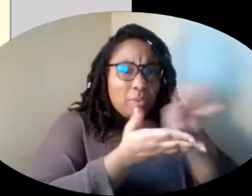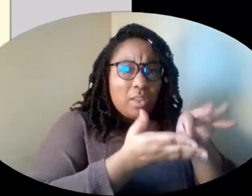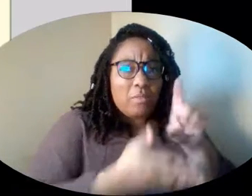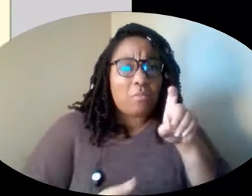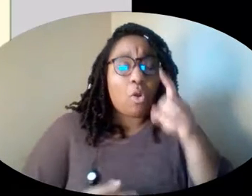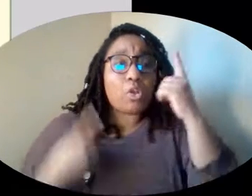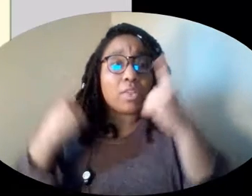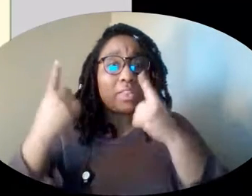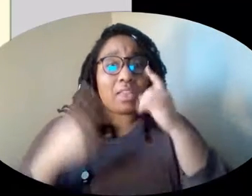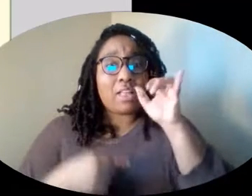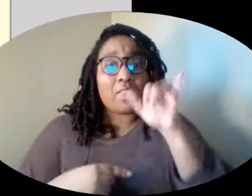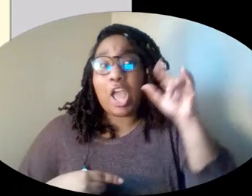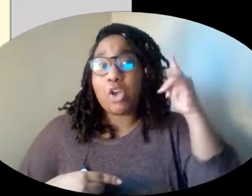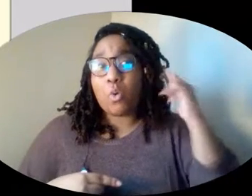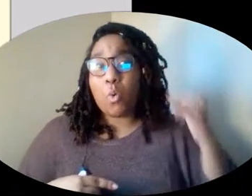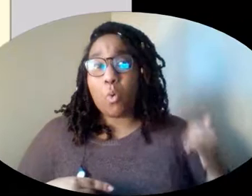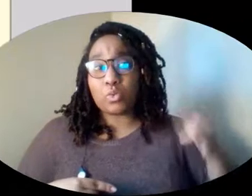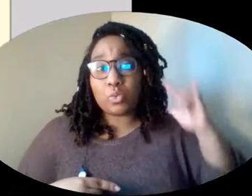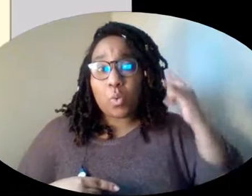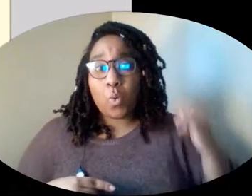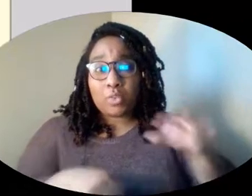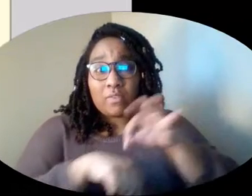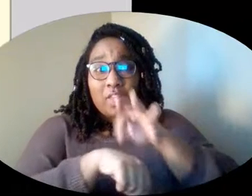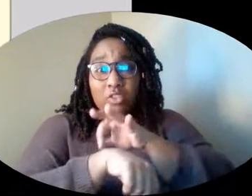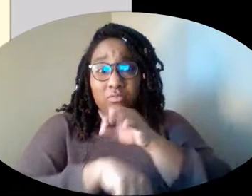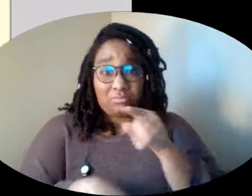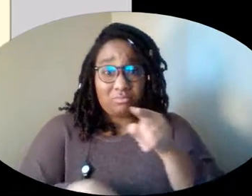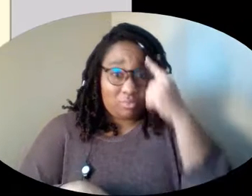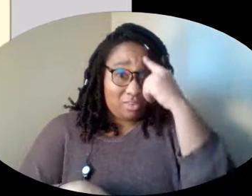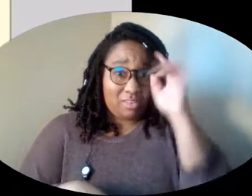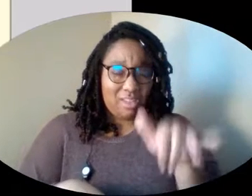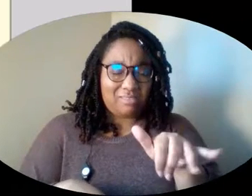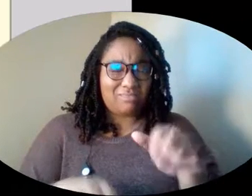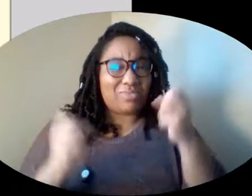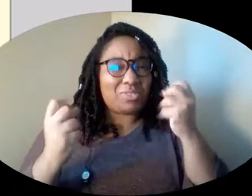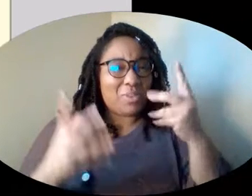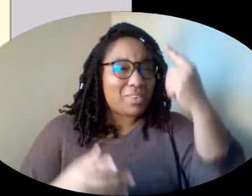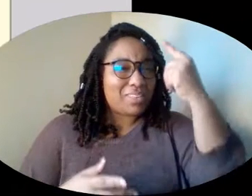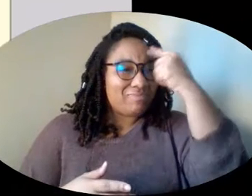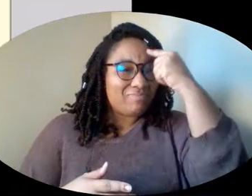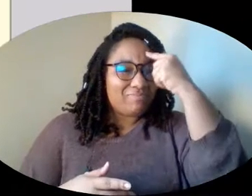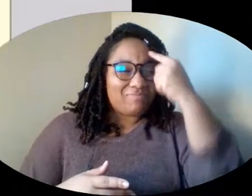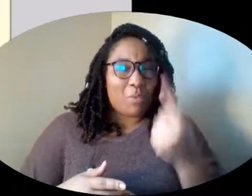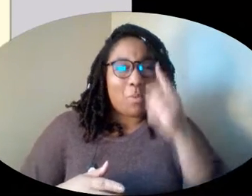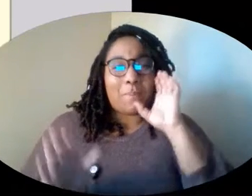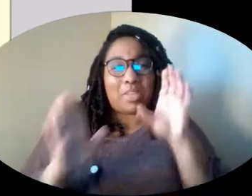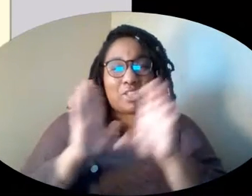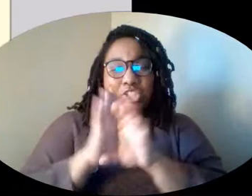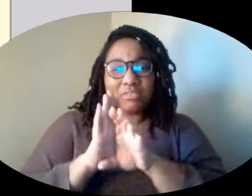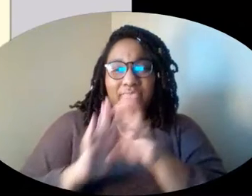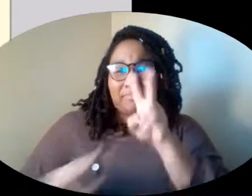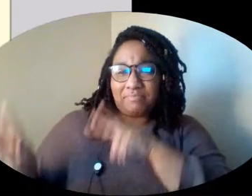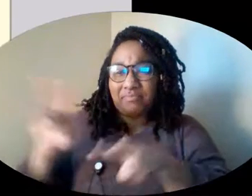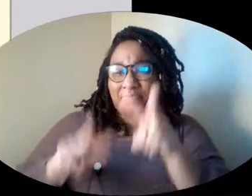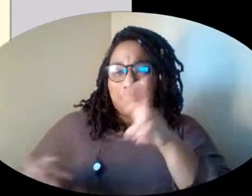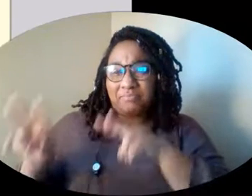thinking about that as gold feathers. There are so many things we can think about from one picture. I hope you got really